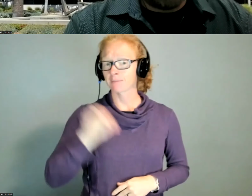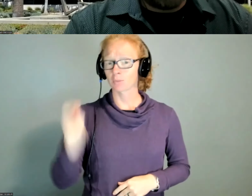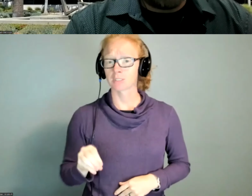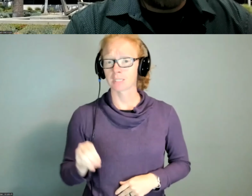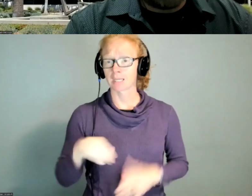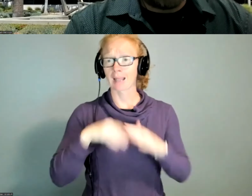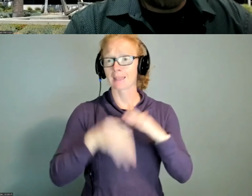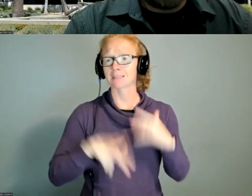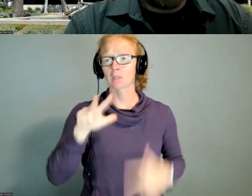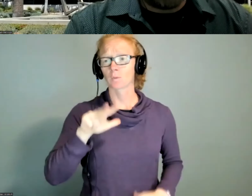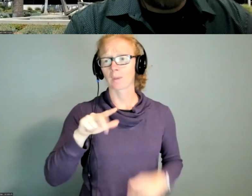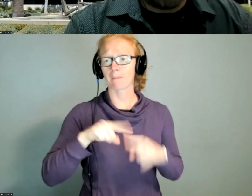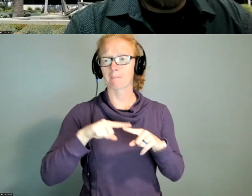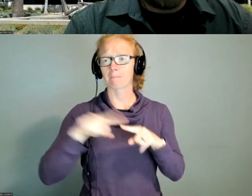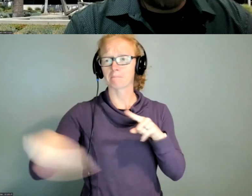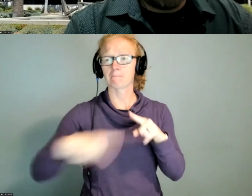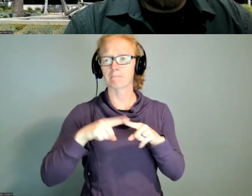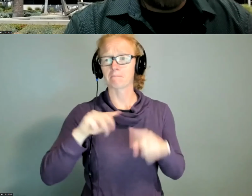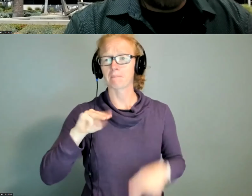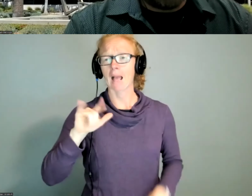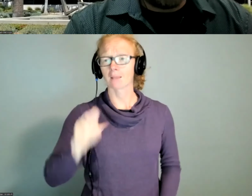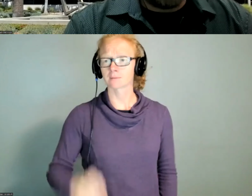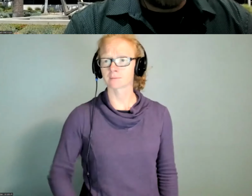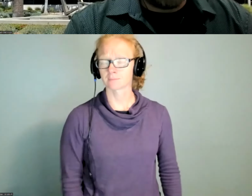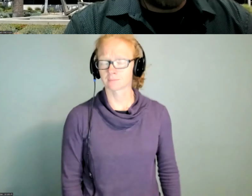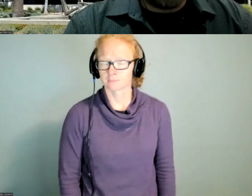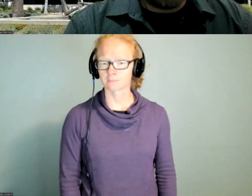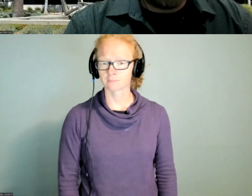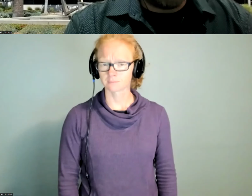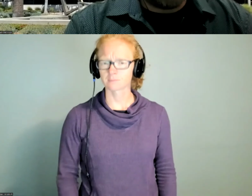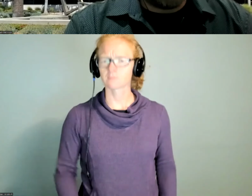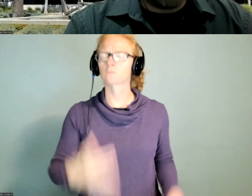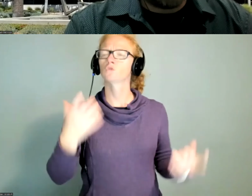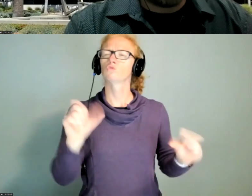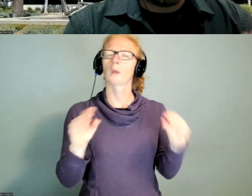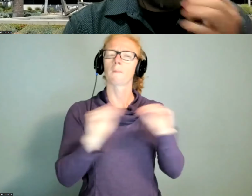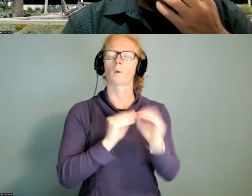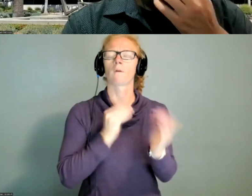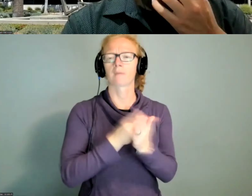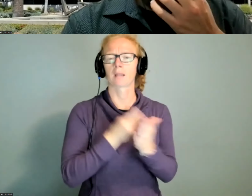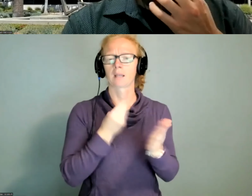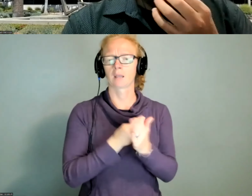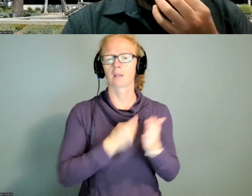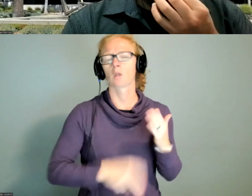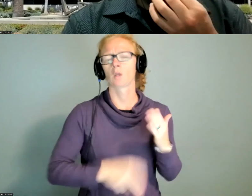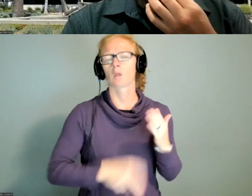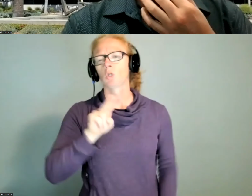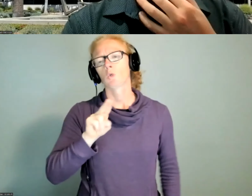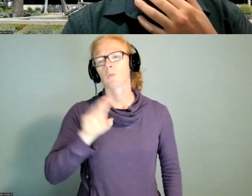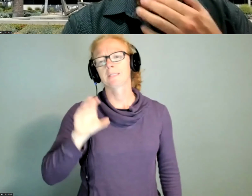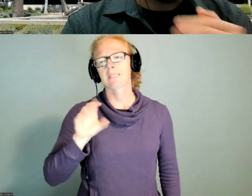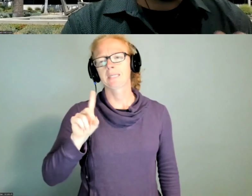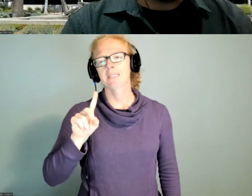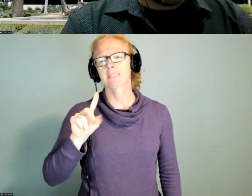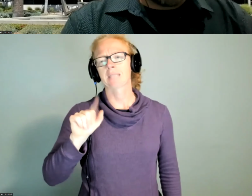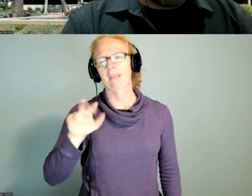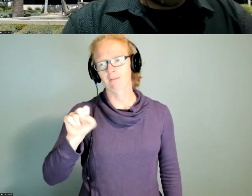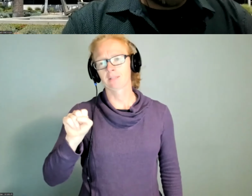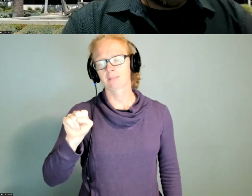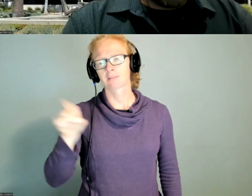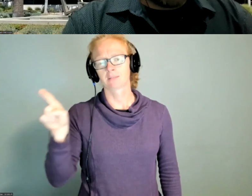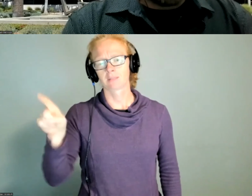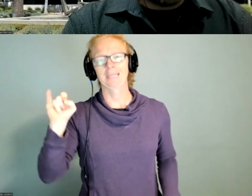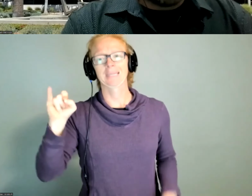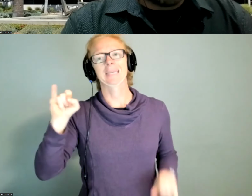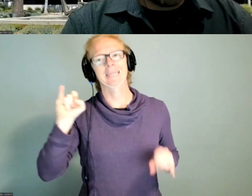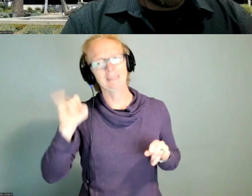under 3 miles. And so partly what we're trying to do is get funding. We've got to deal with UC Davis, where we're going to roll out if we can